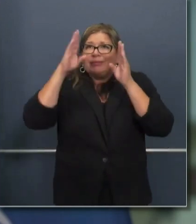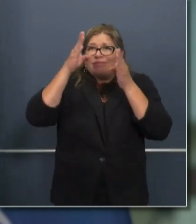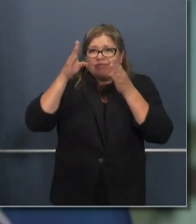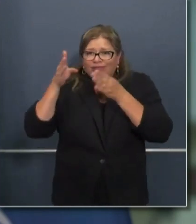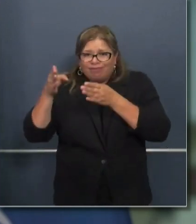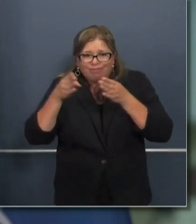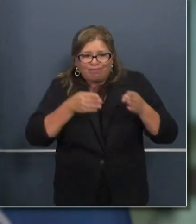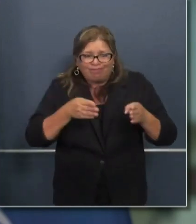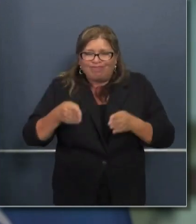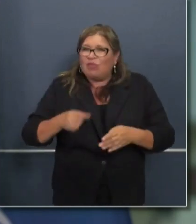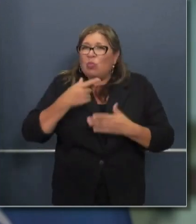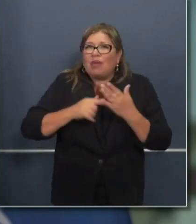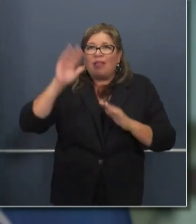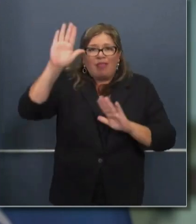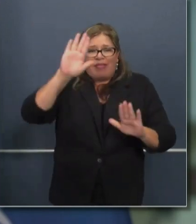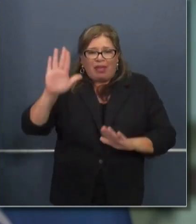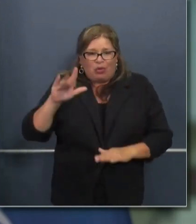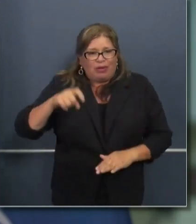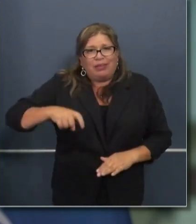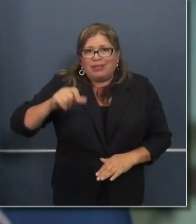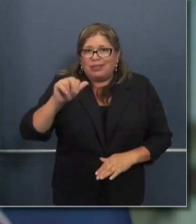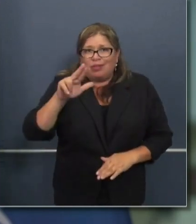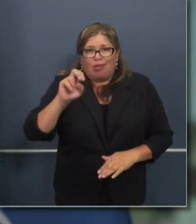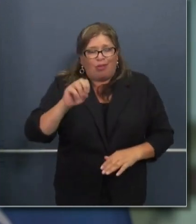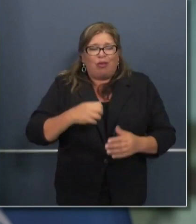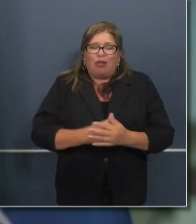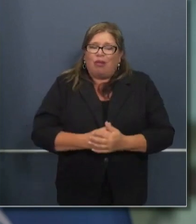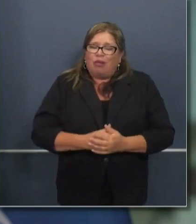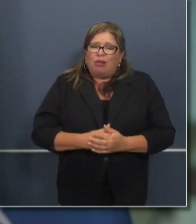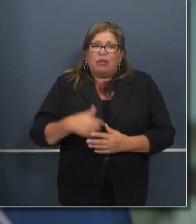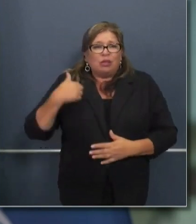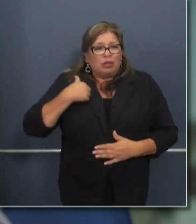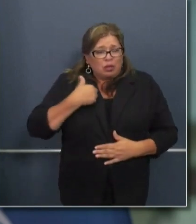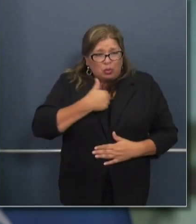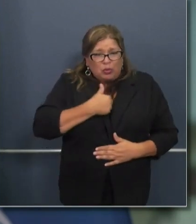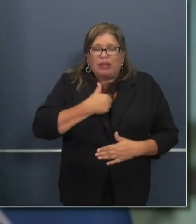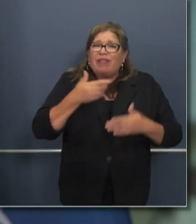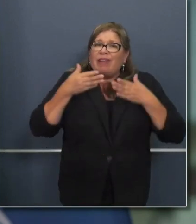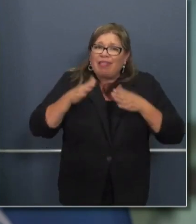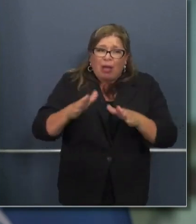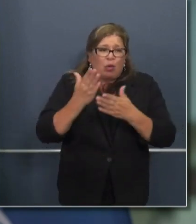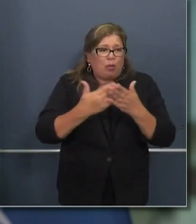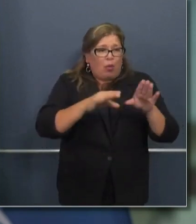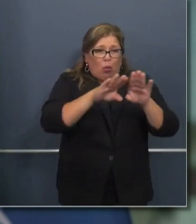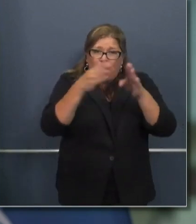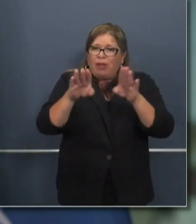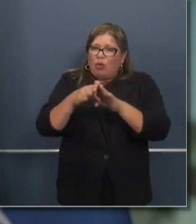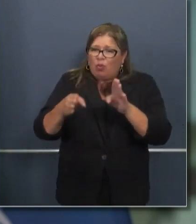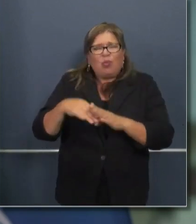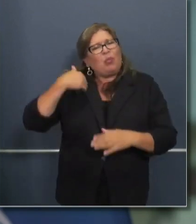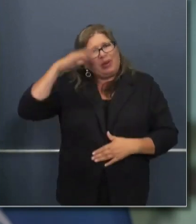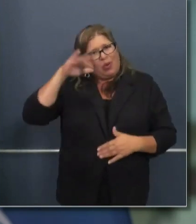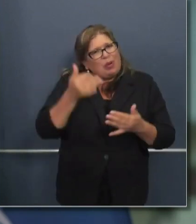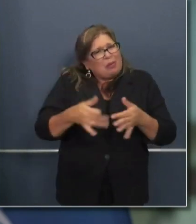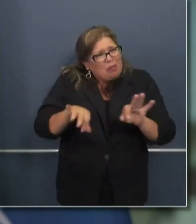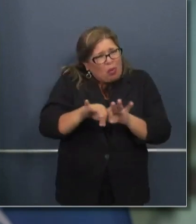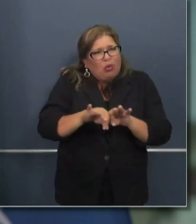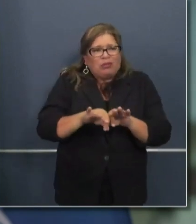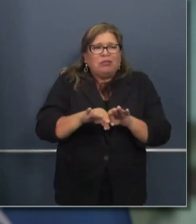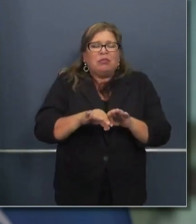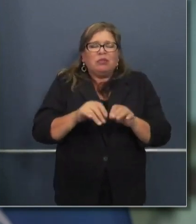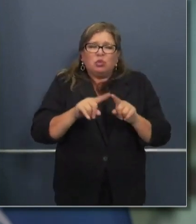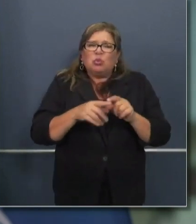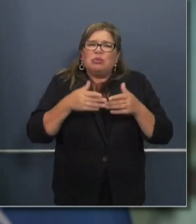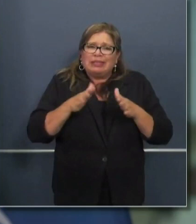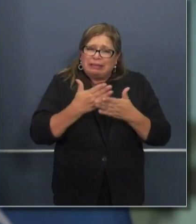eyes wide open. We've always prepared for a surge. We have surge capacity identified. We've shared that